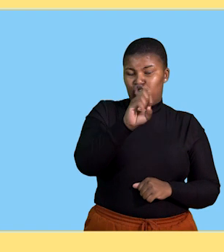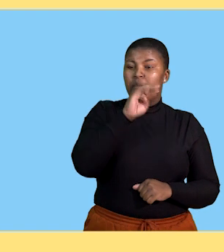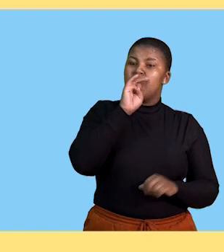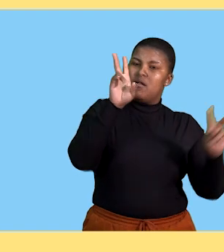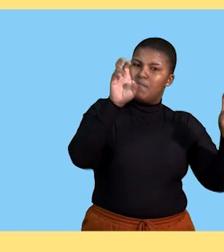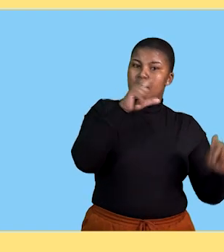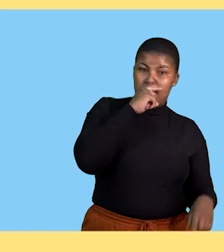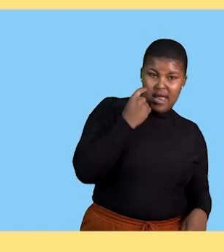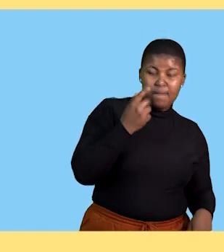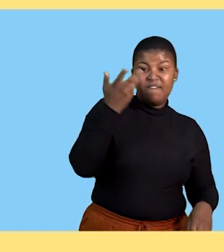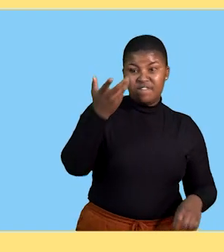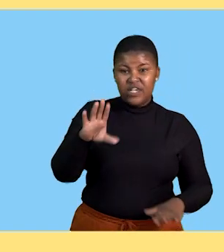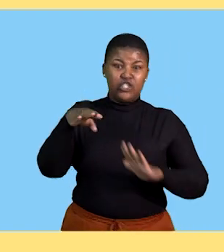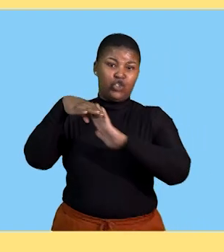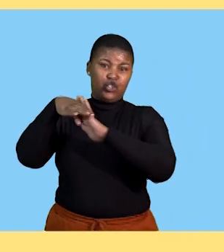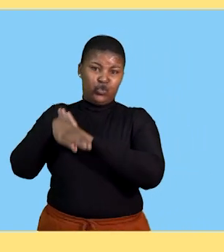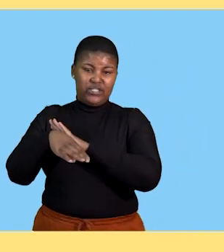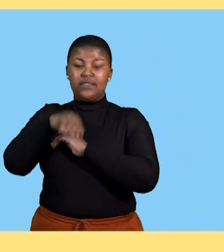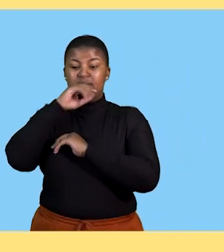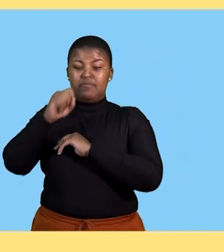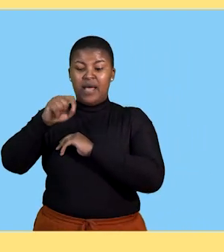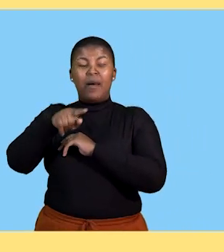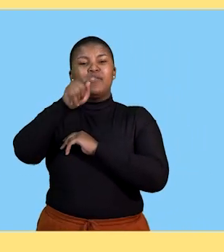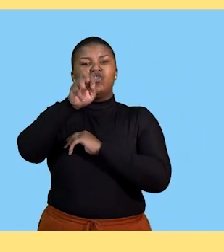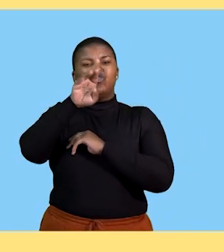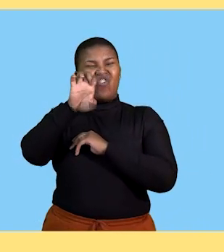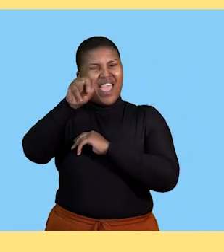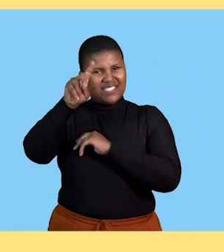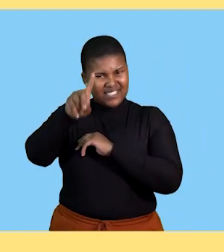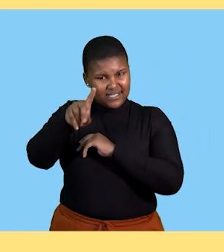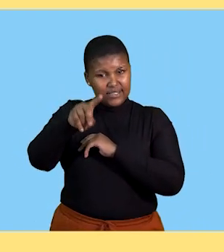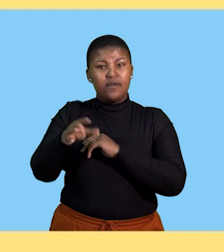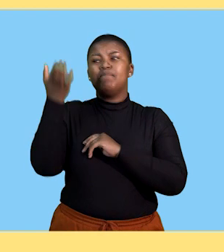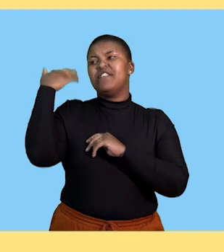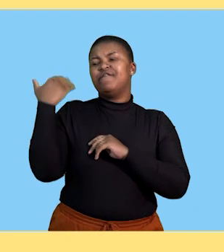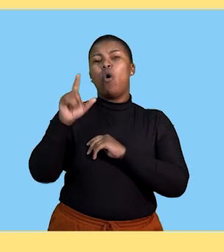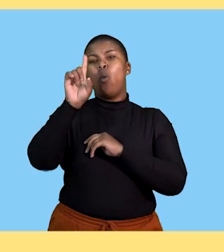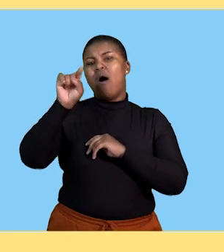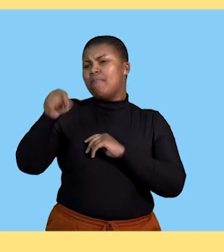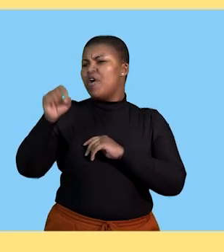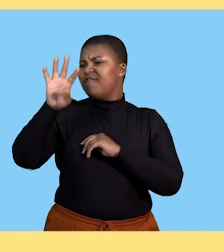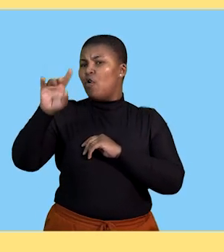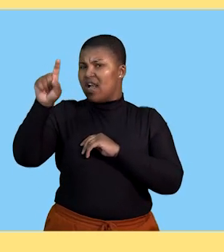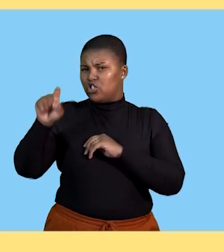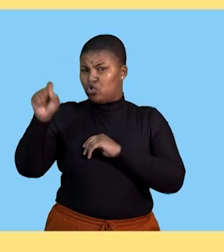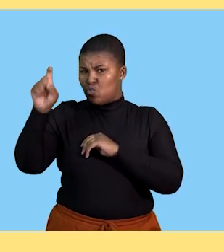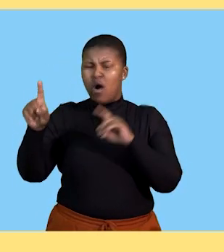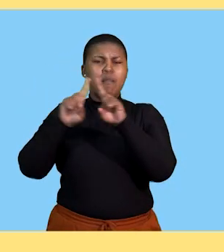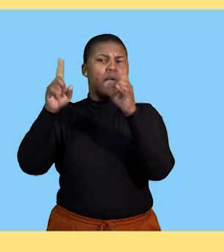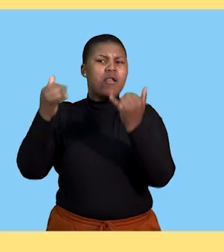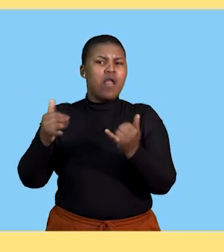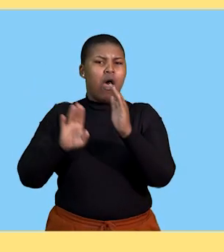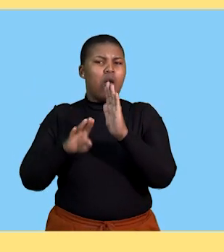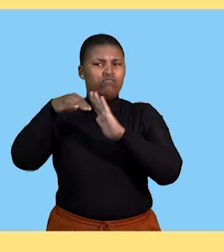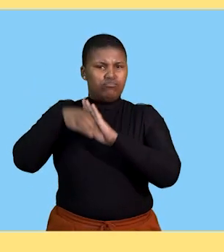name, has decreased. This becomes the trend. You can see it has decreased. It was 1.4:1,